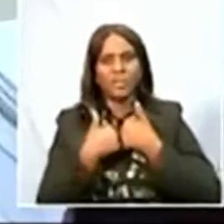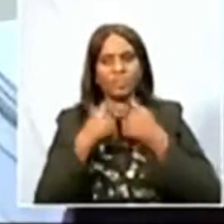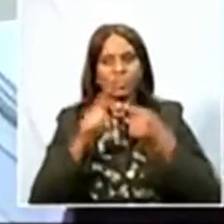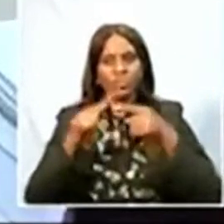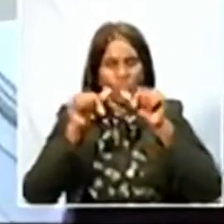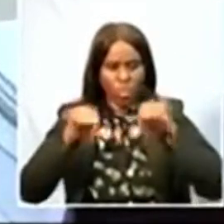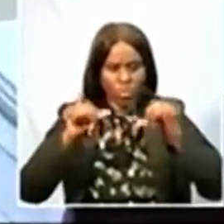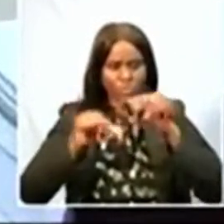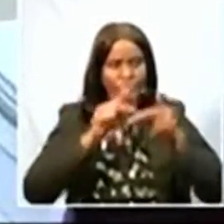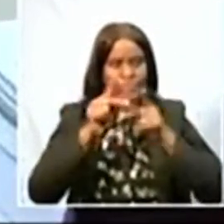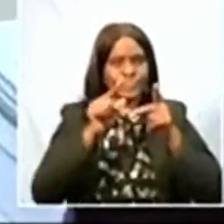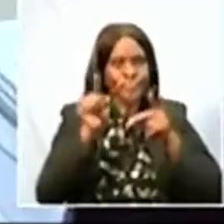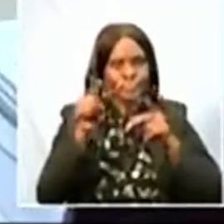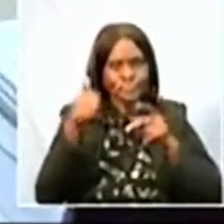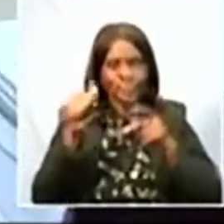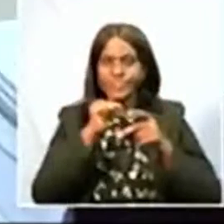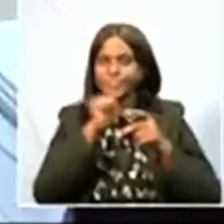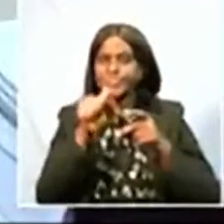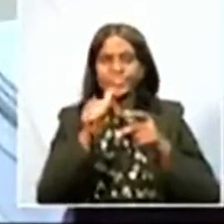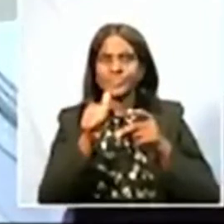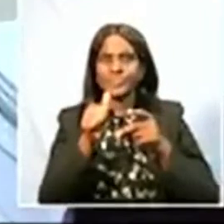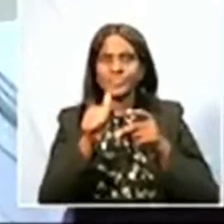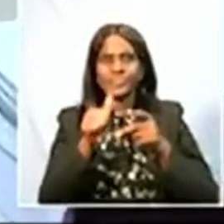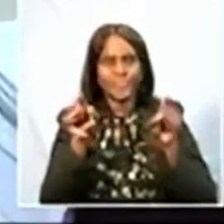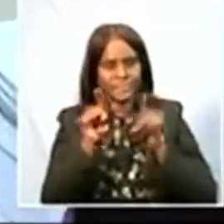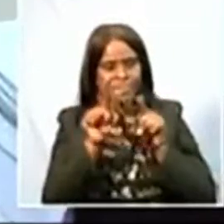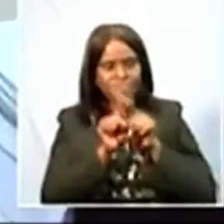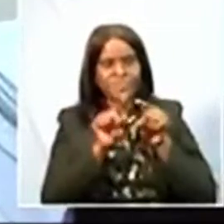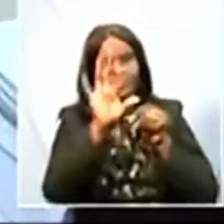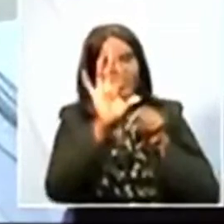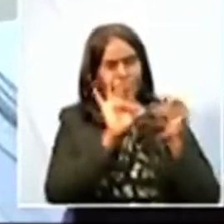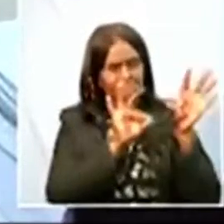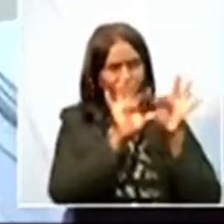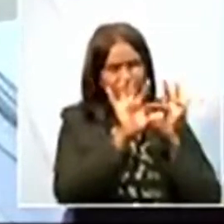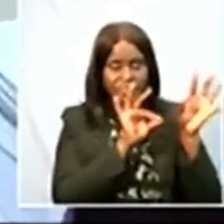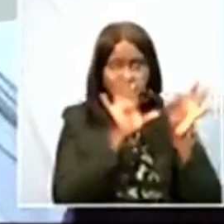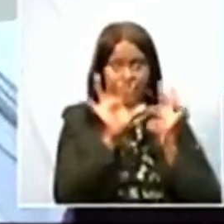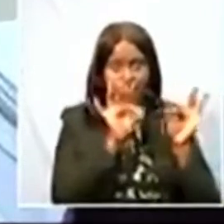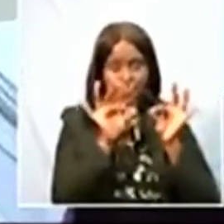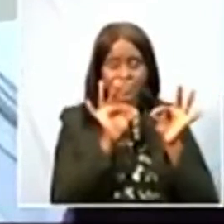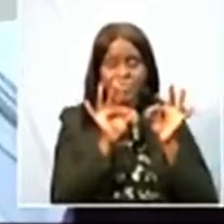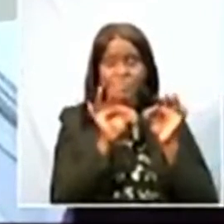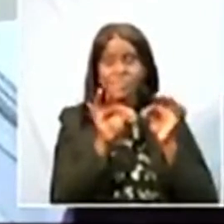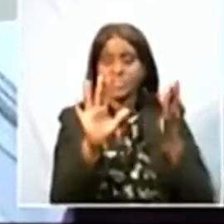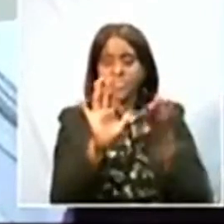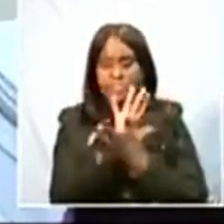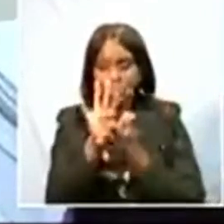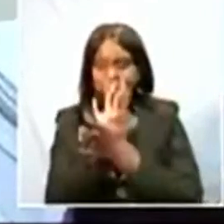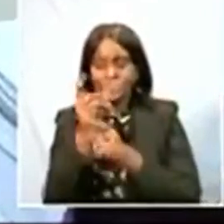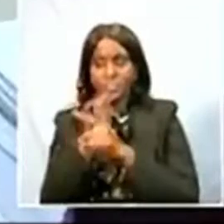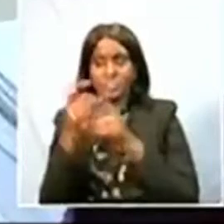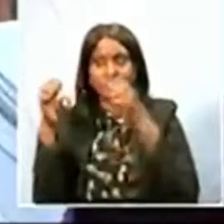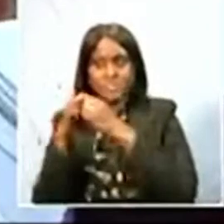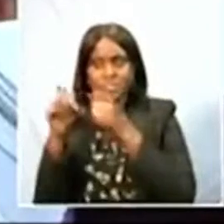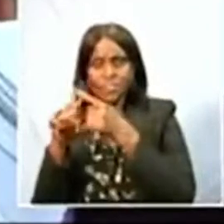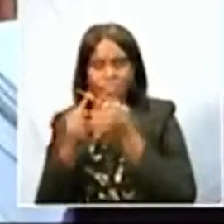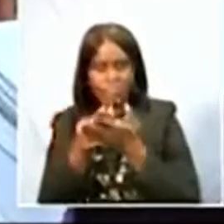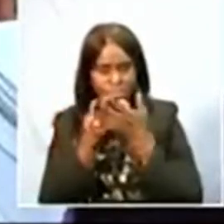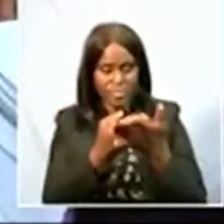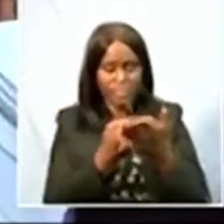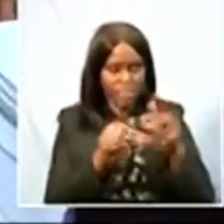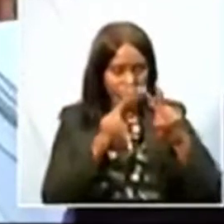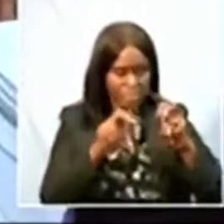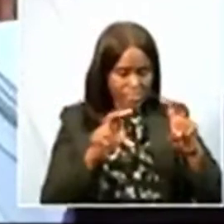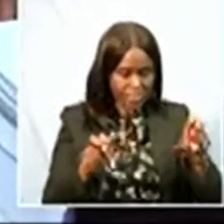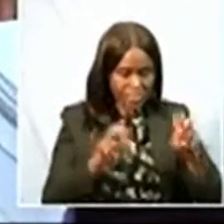audit process that you couldn't go to pick the loan documents from the bank to come and ascertain